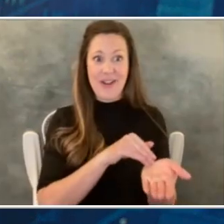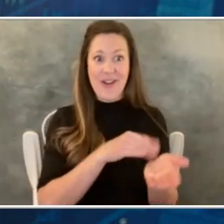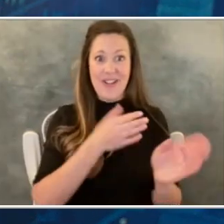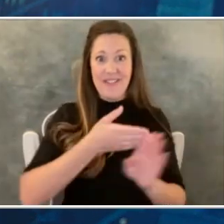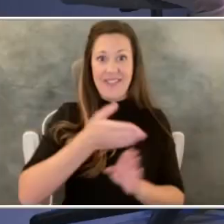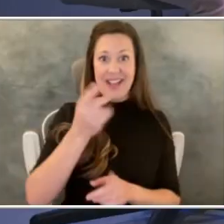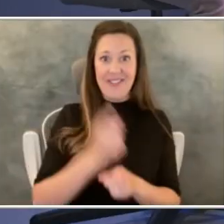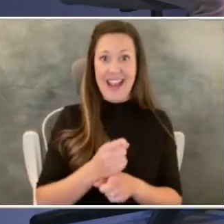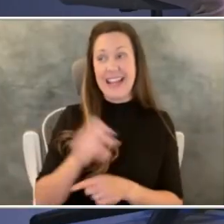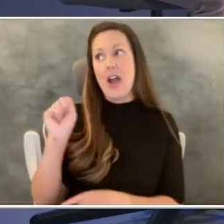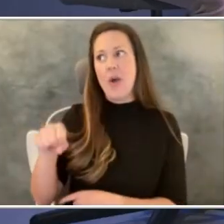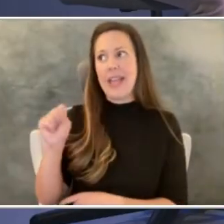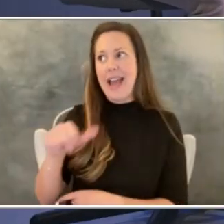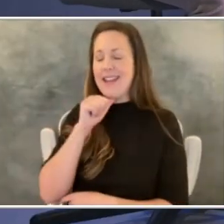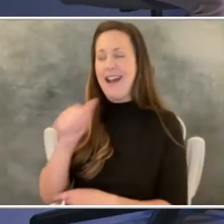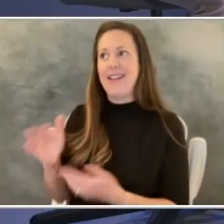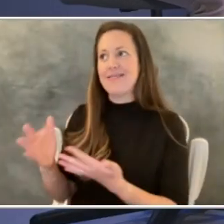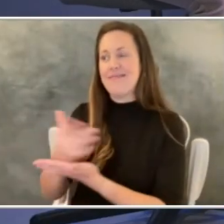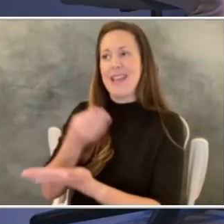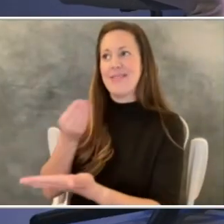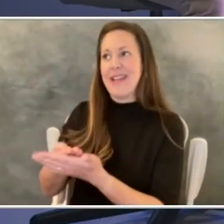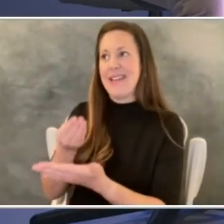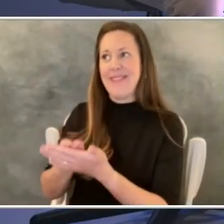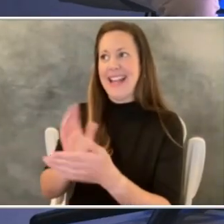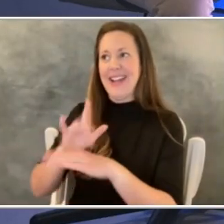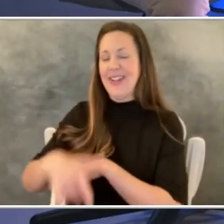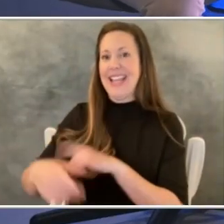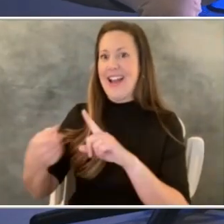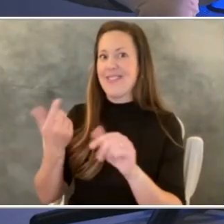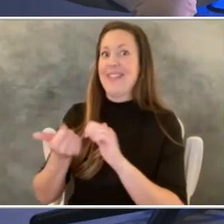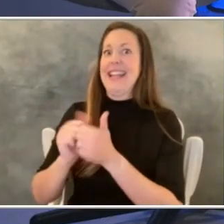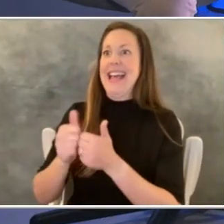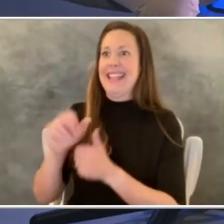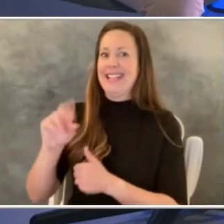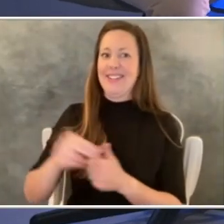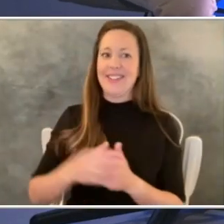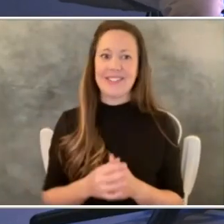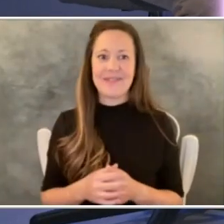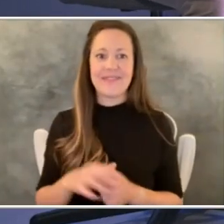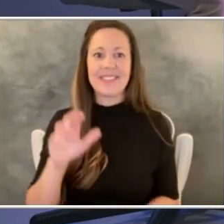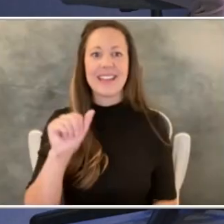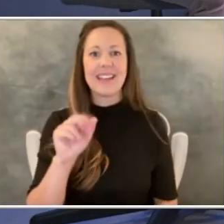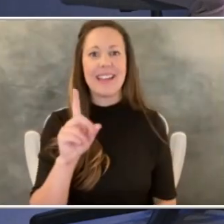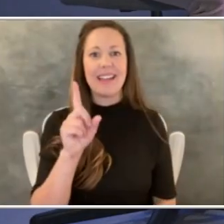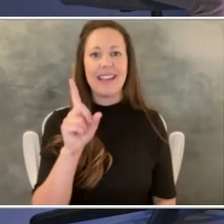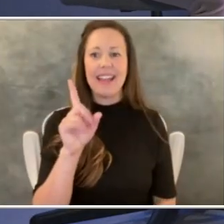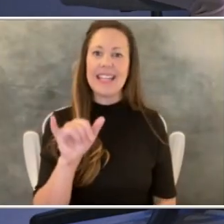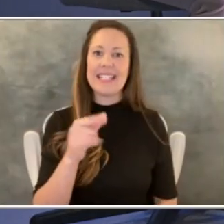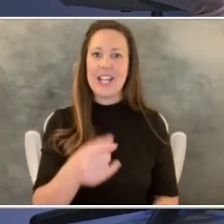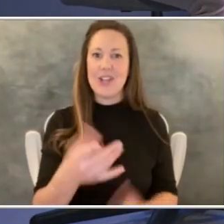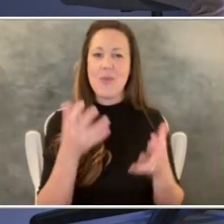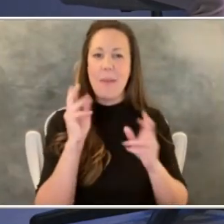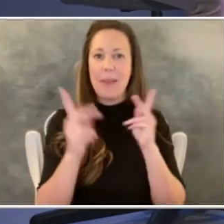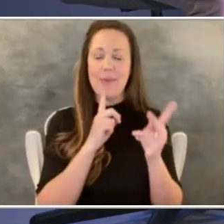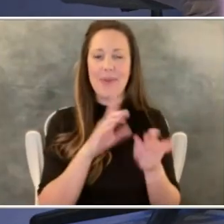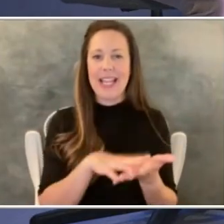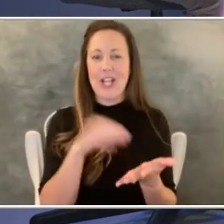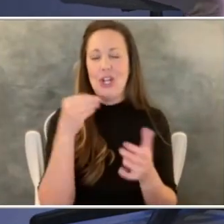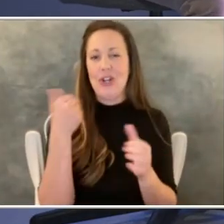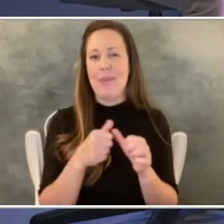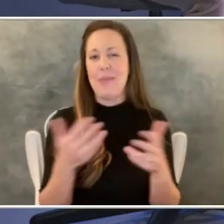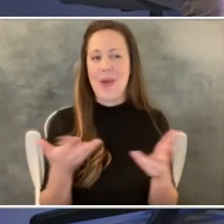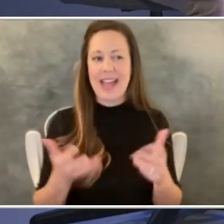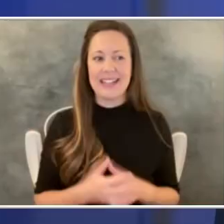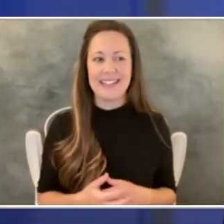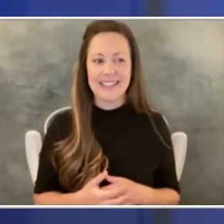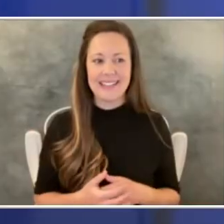exactly. Smart kid. Okay, I love this. Eddie, what's the big takeaway? What do you want people to really grasp onto today?